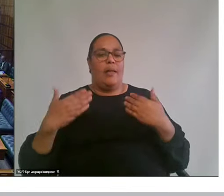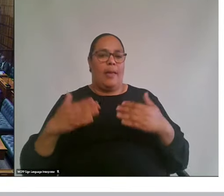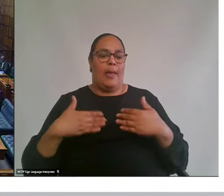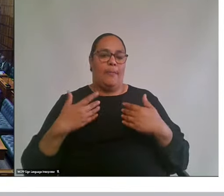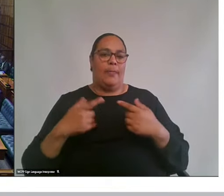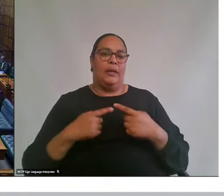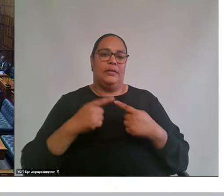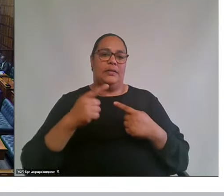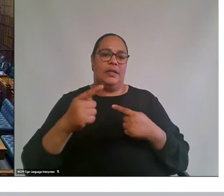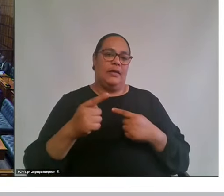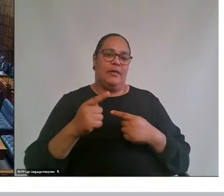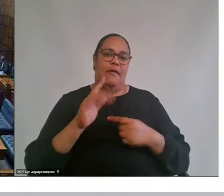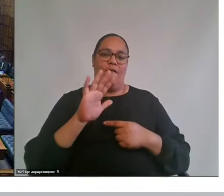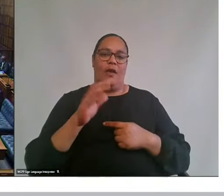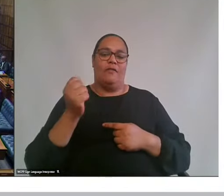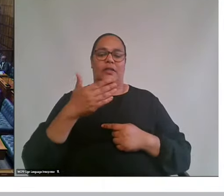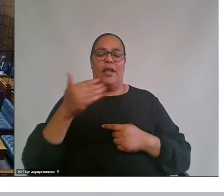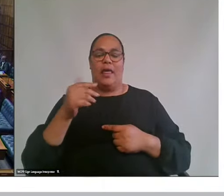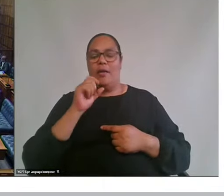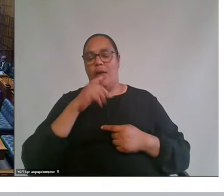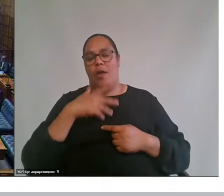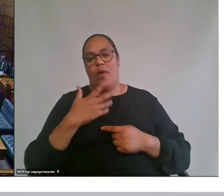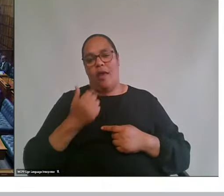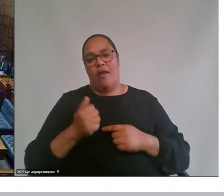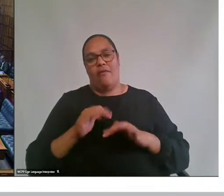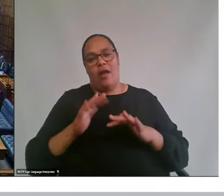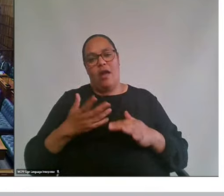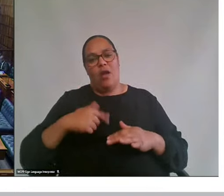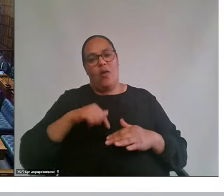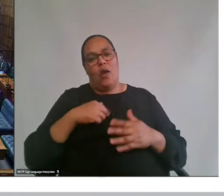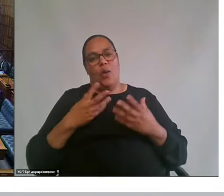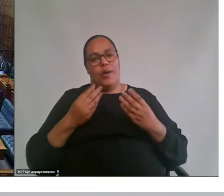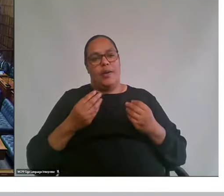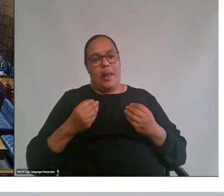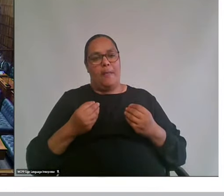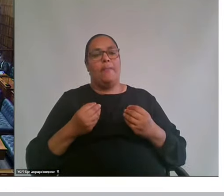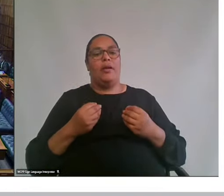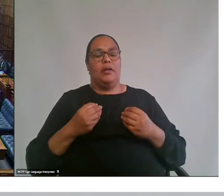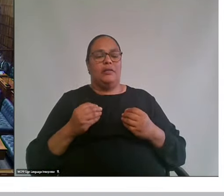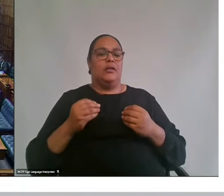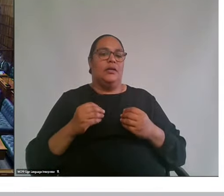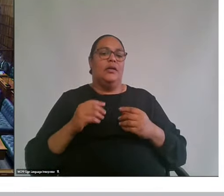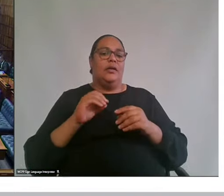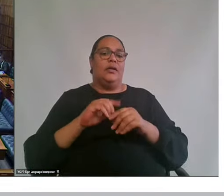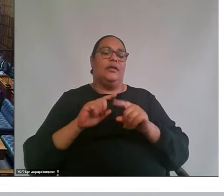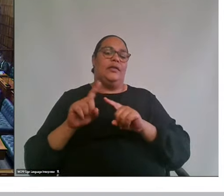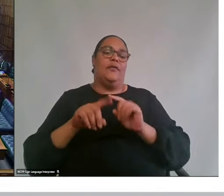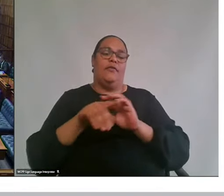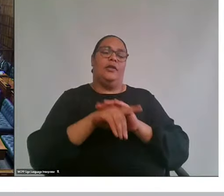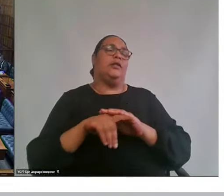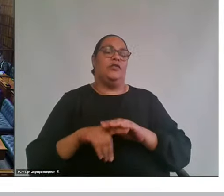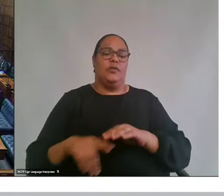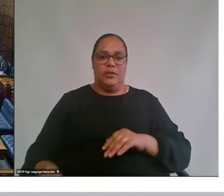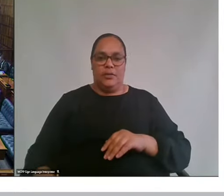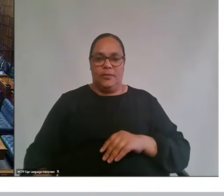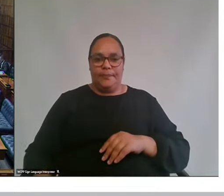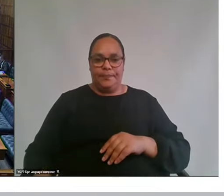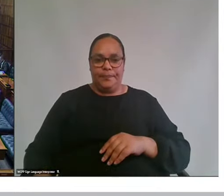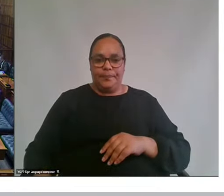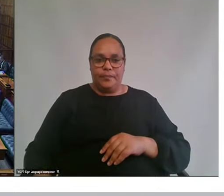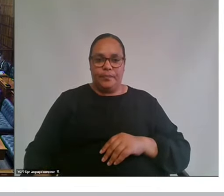send the five slides that we have on how our numbers are disaggregated across the different districts